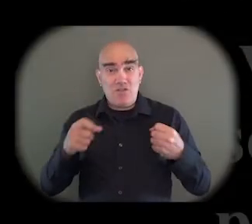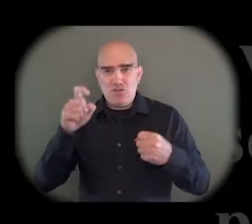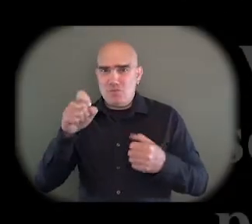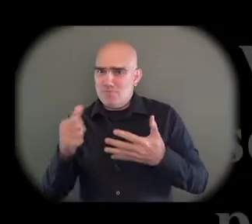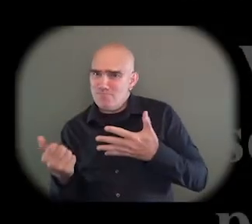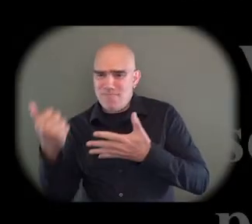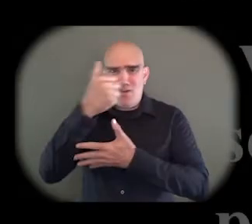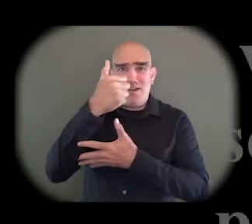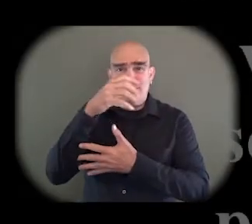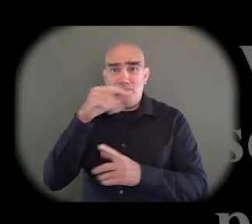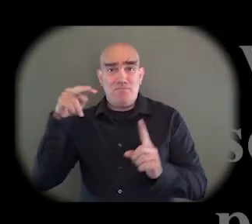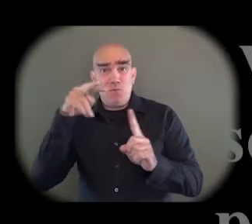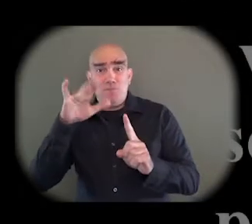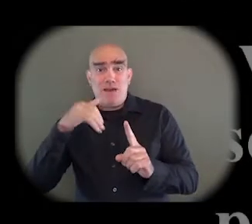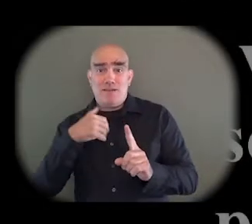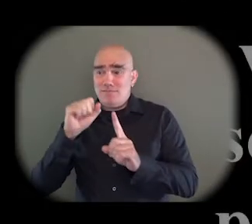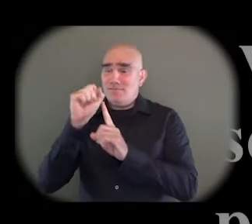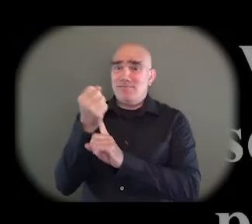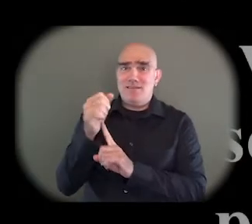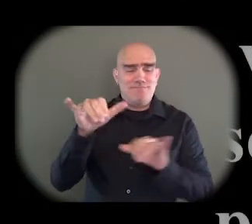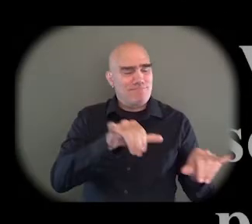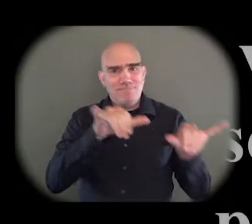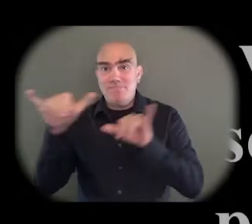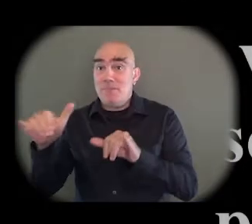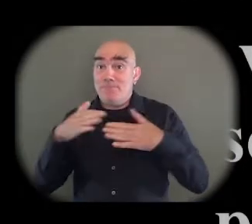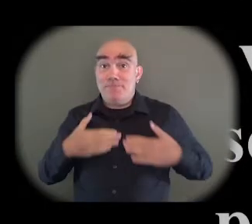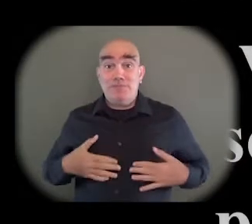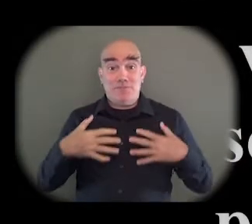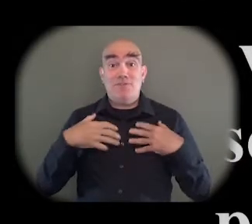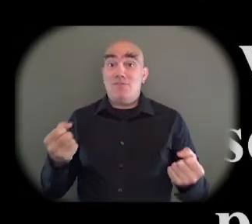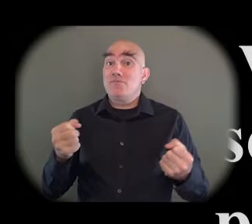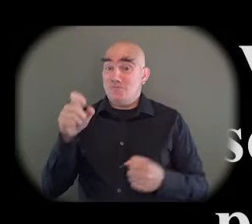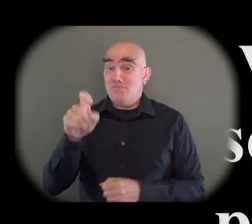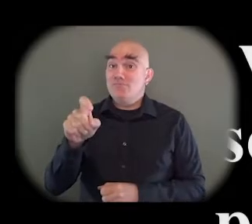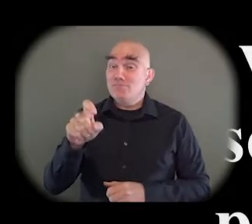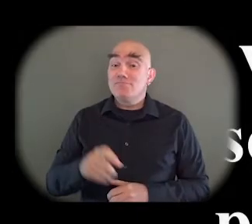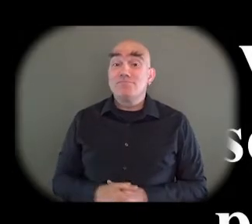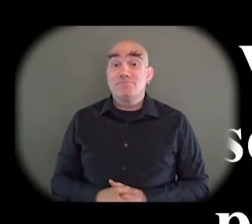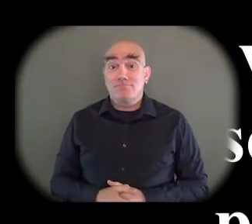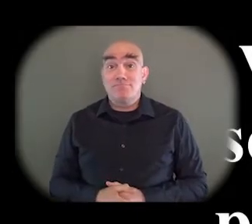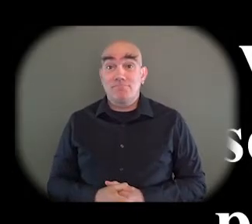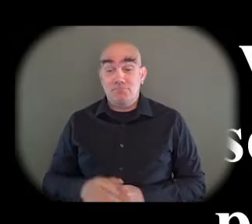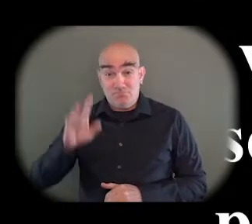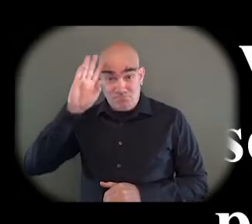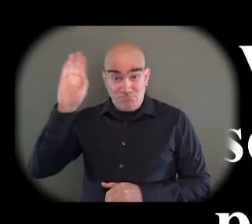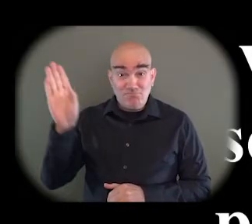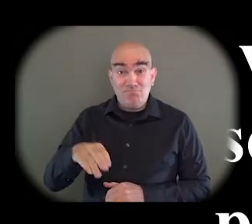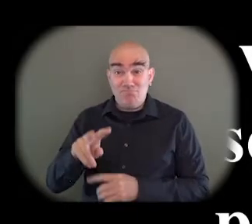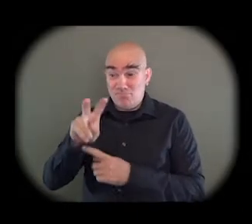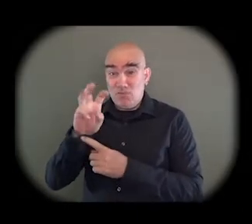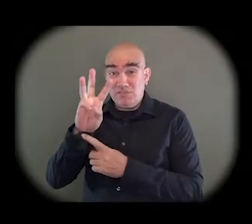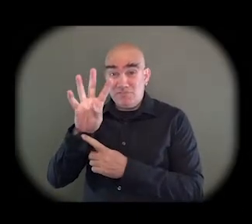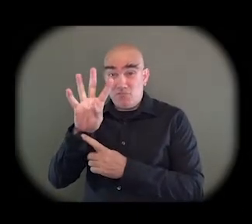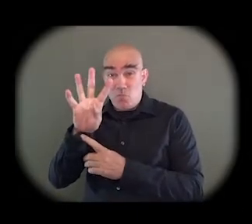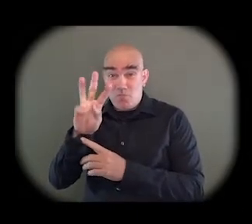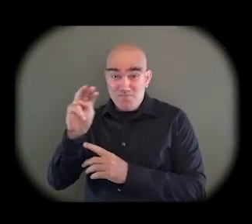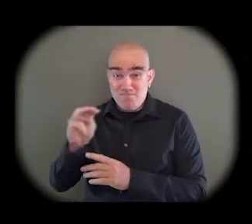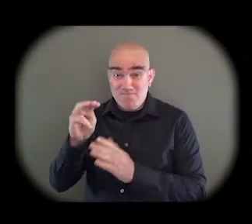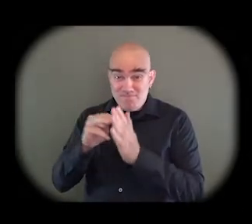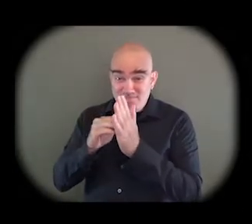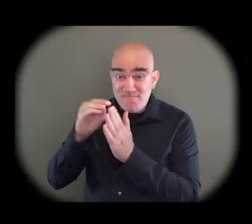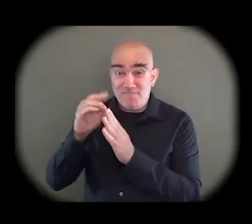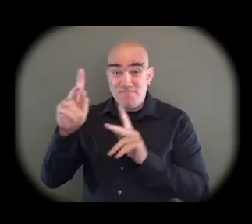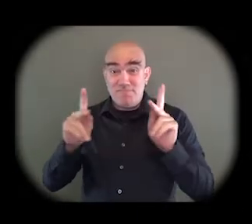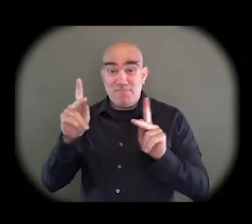Mental health should be prioritized and viewed by our society just like physical health. Did you know